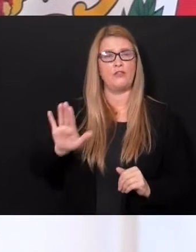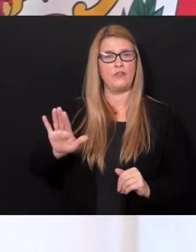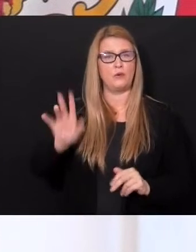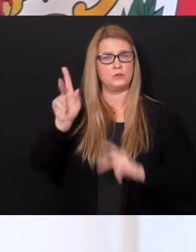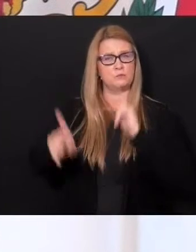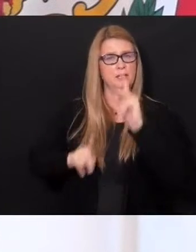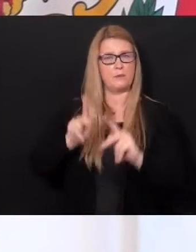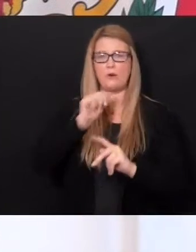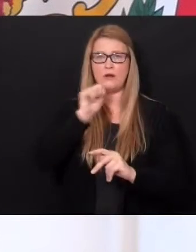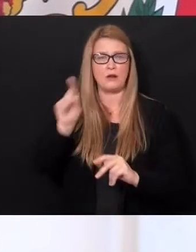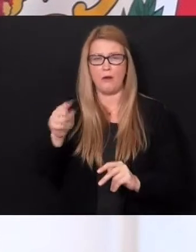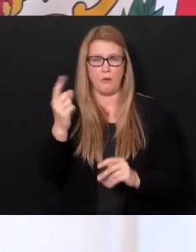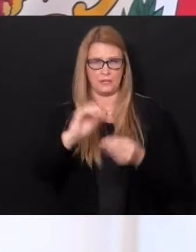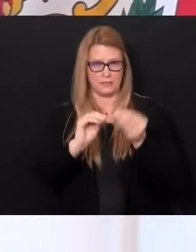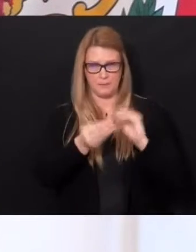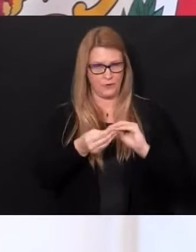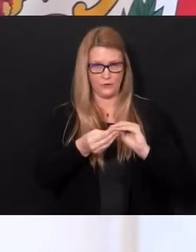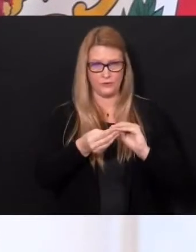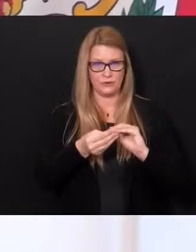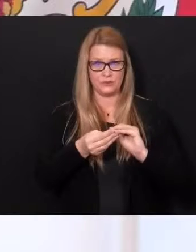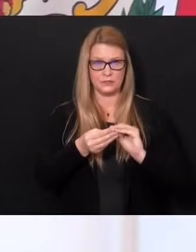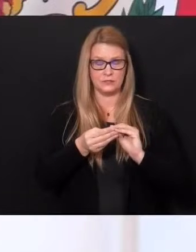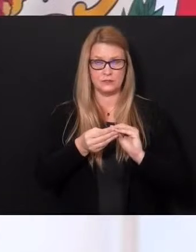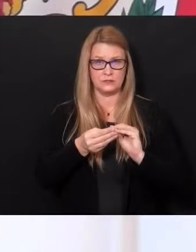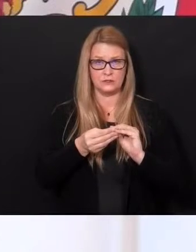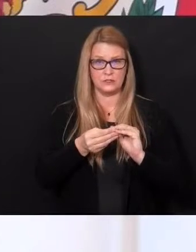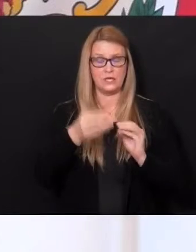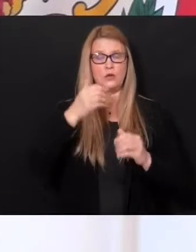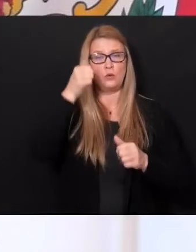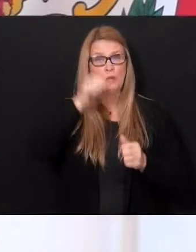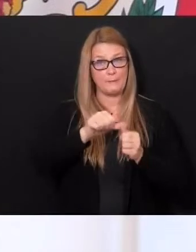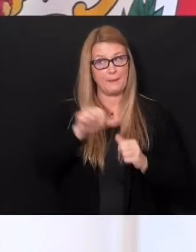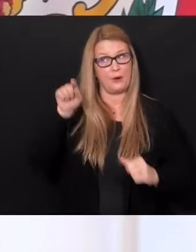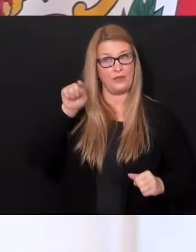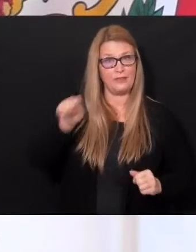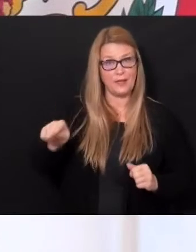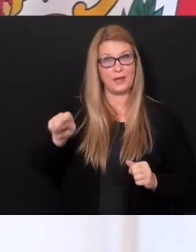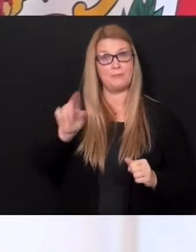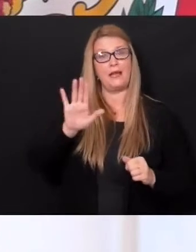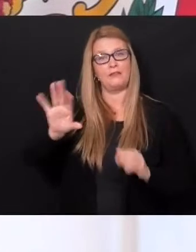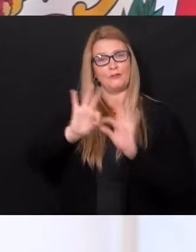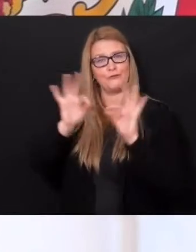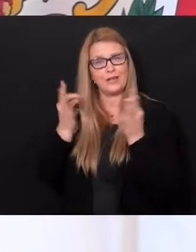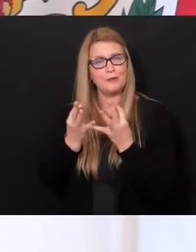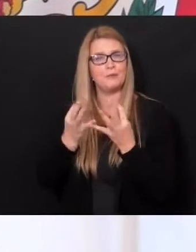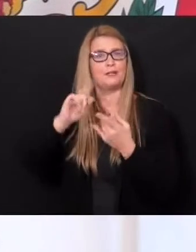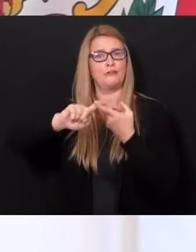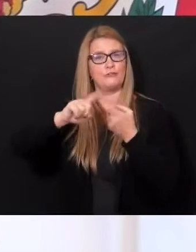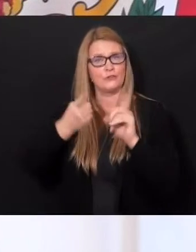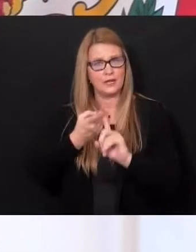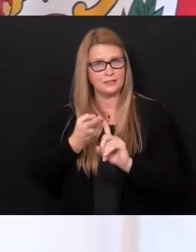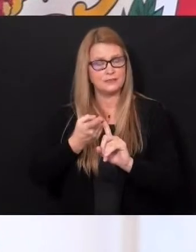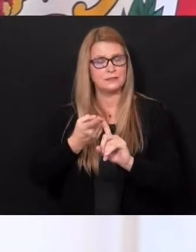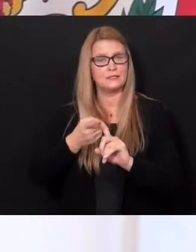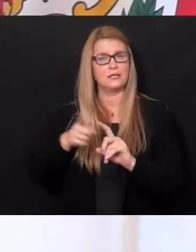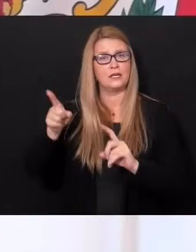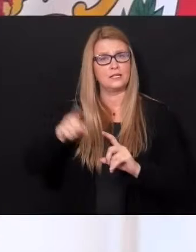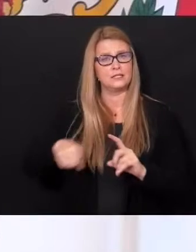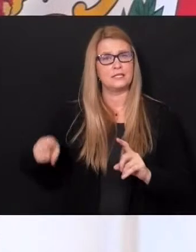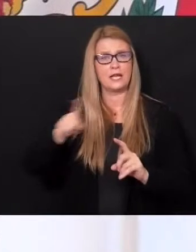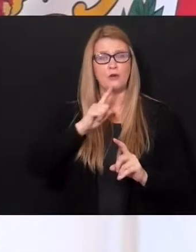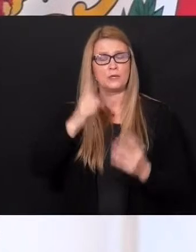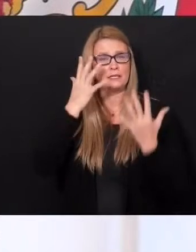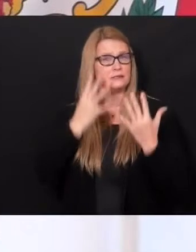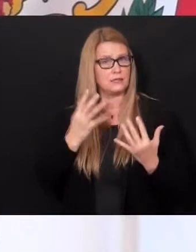number. Please, please remember them and all their loved ones, because these people are really grieving right